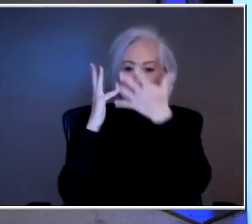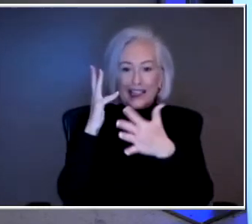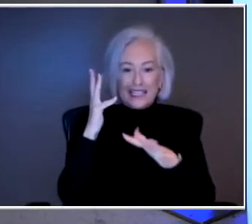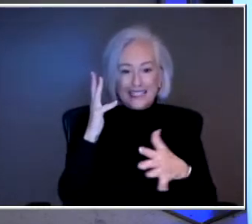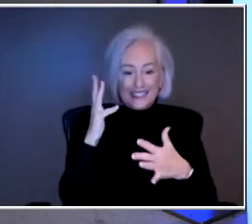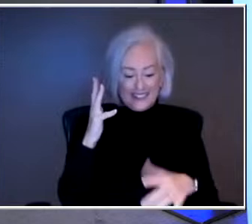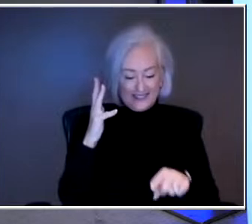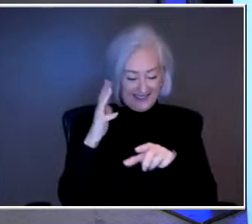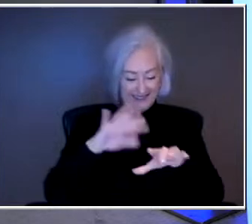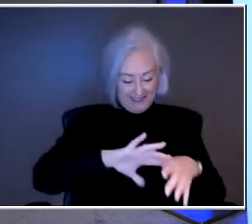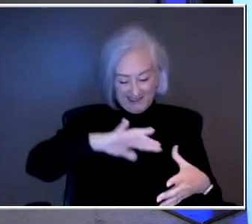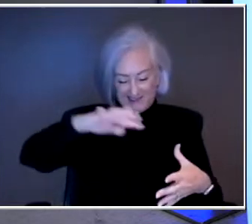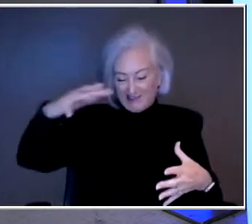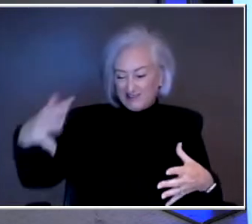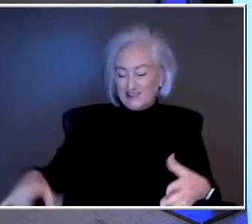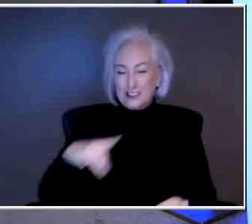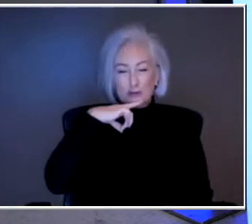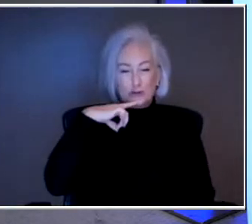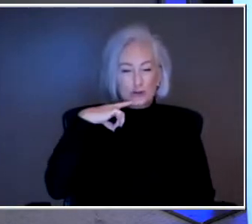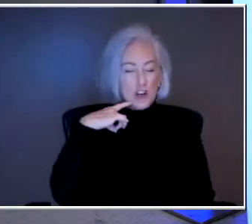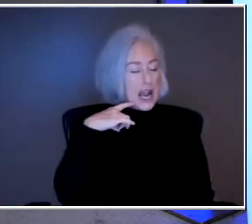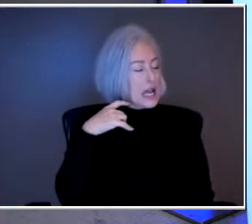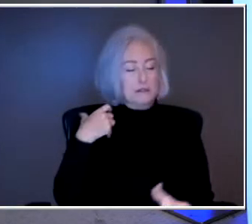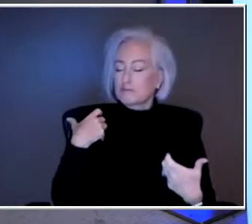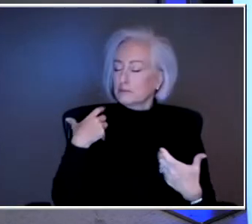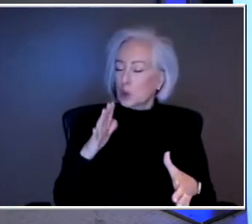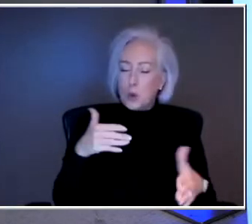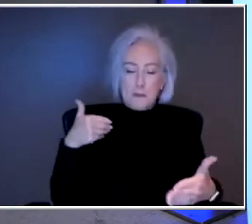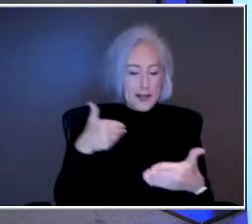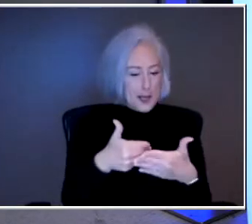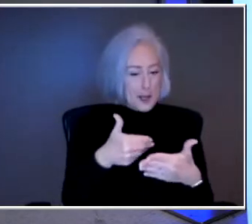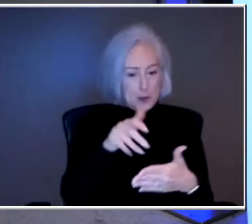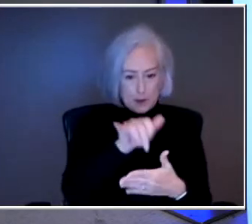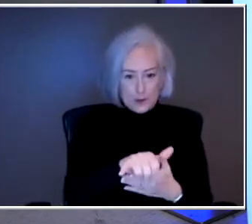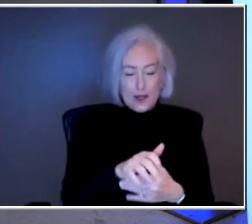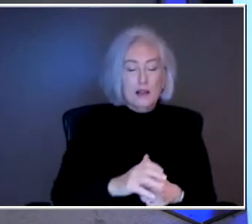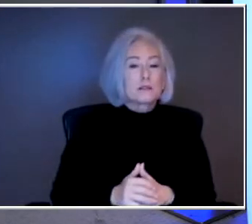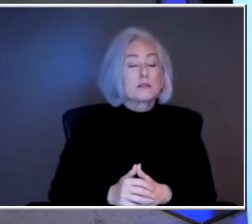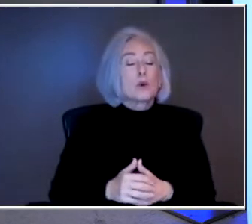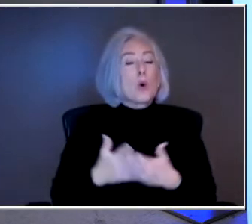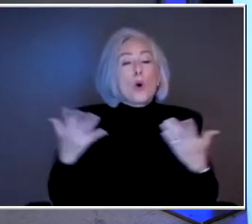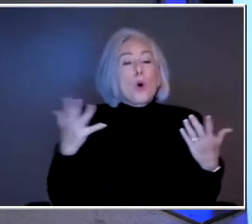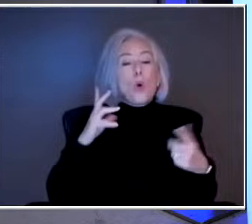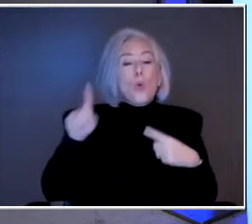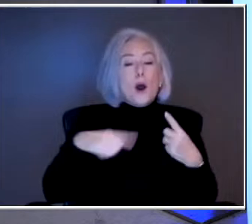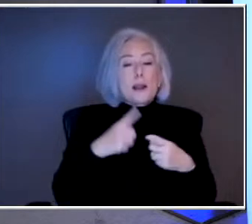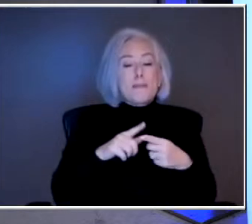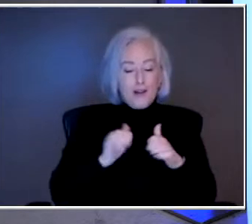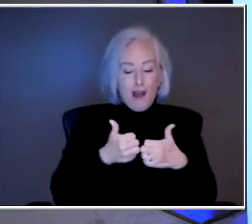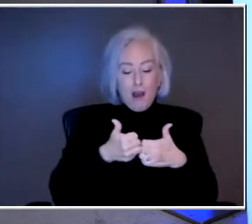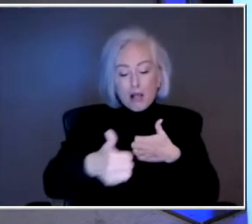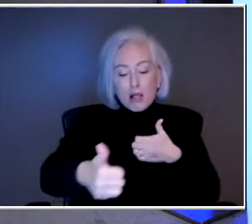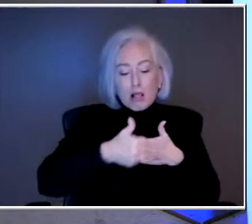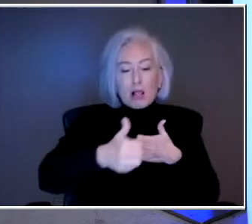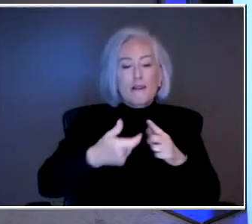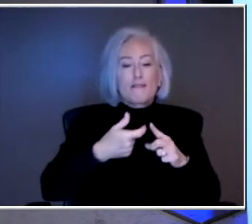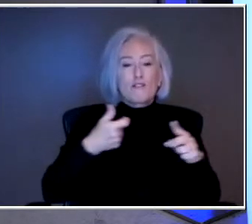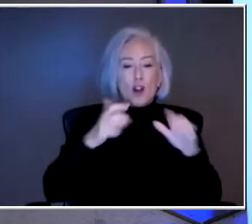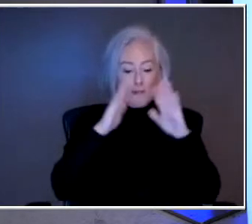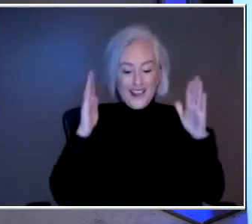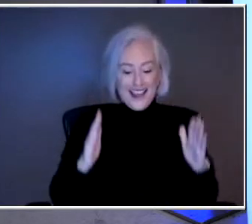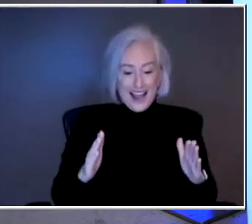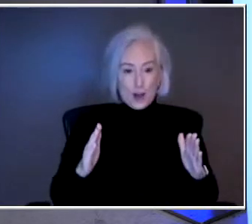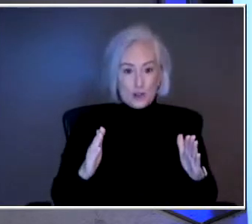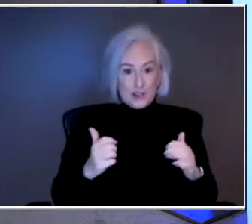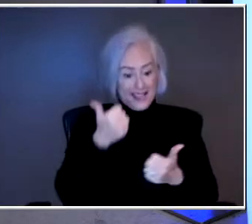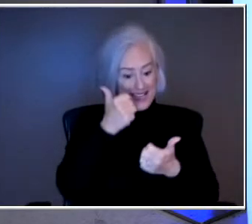really good thing. What about how close it should be to the house? We have to keep each area, state, counties have a certain amount, like some